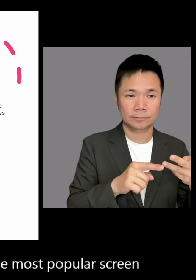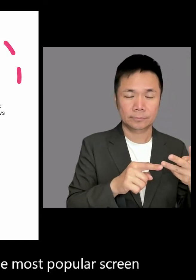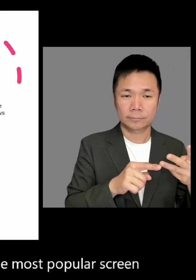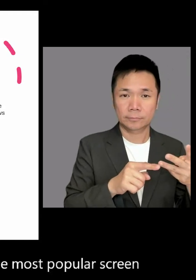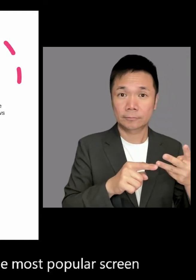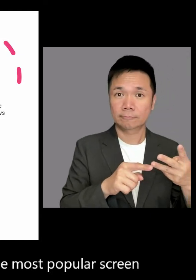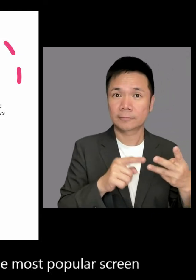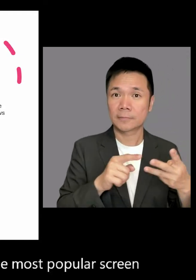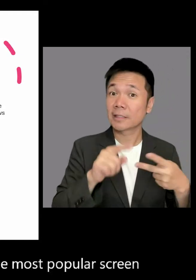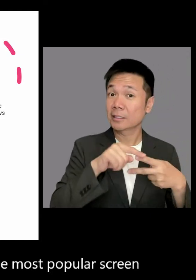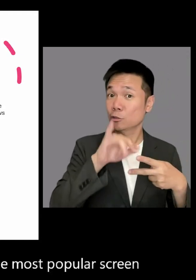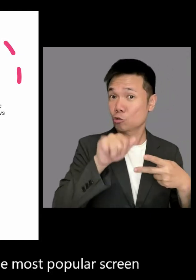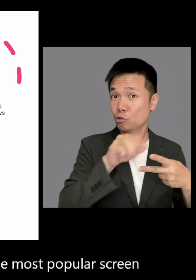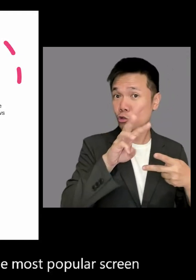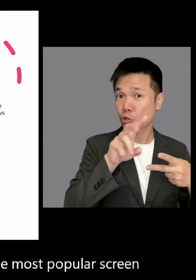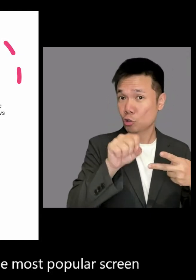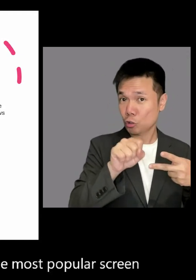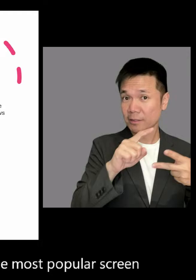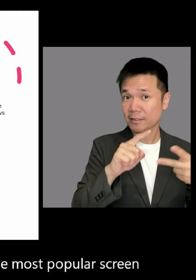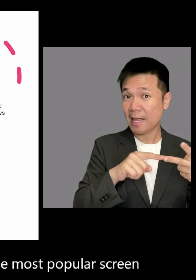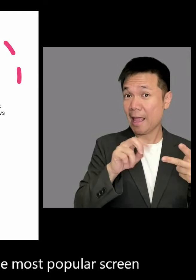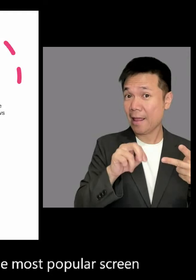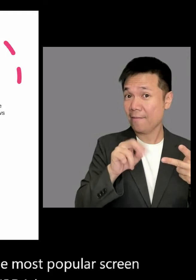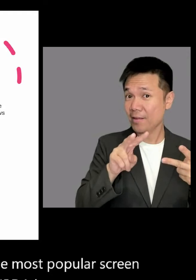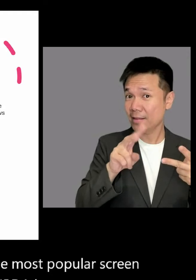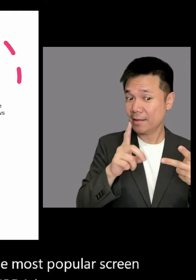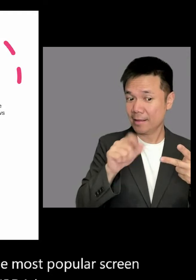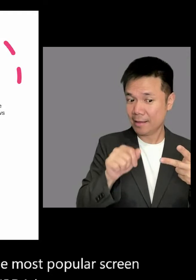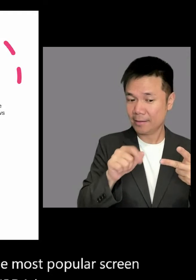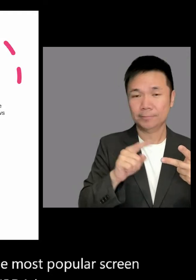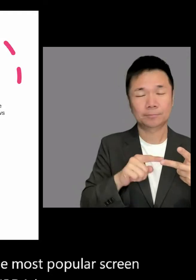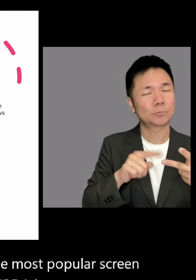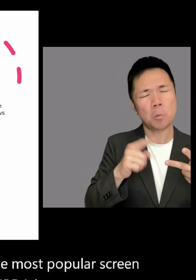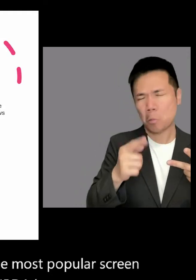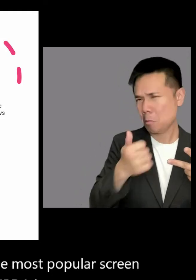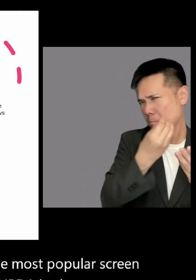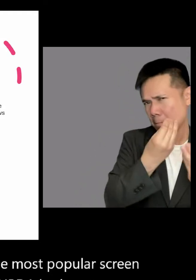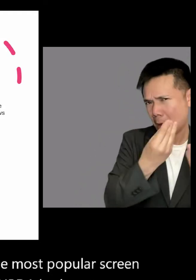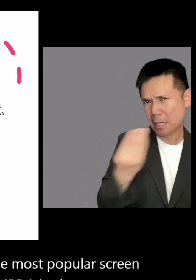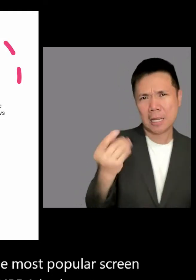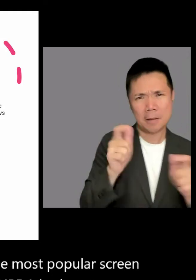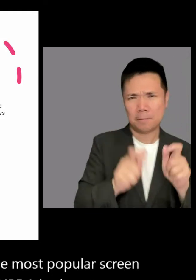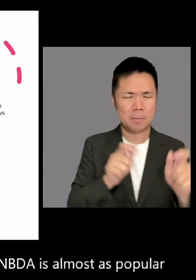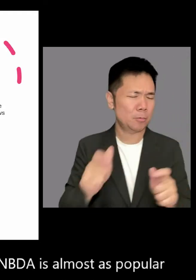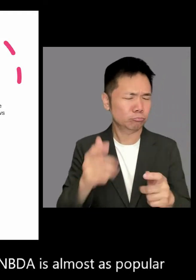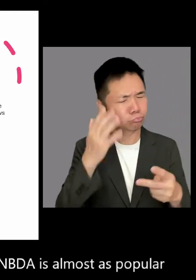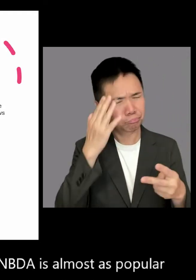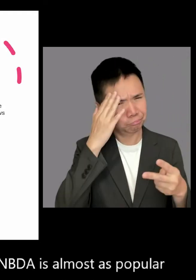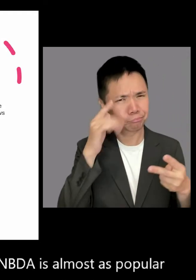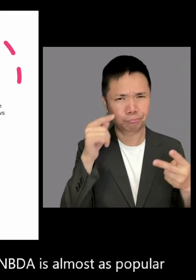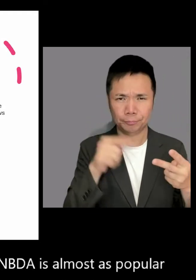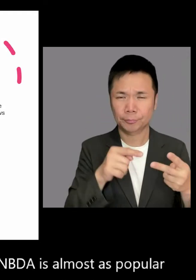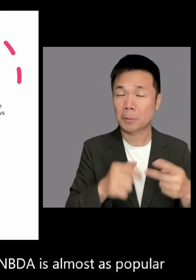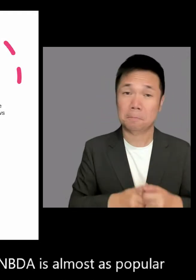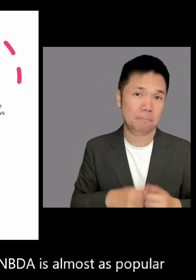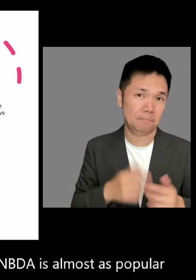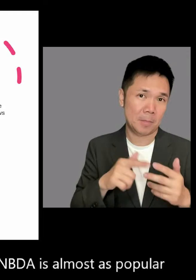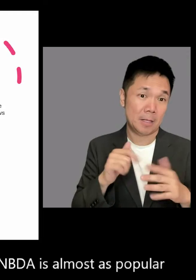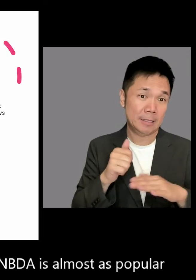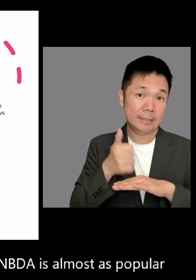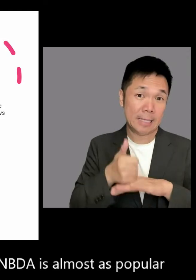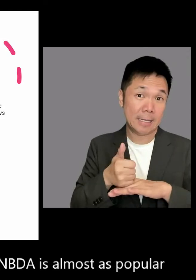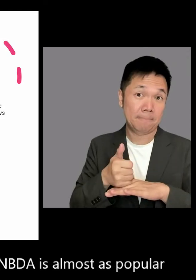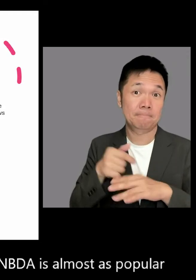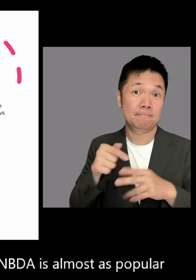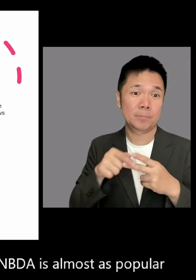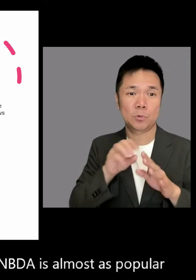There's JAWS, and then NVDA is almost as popular, and it's the only free one. It was created in 2006